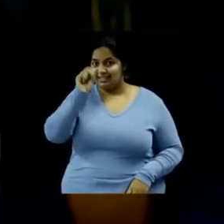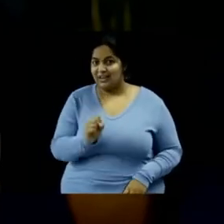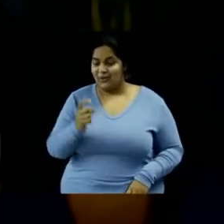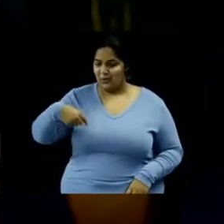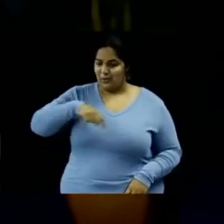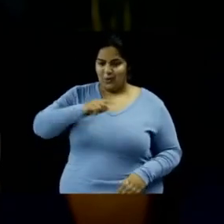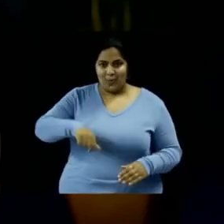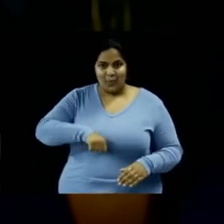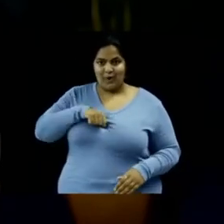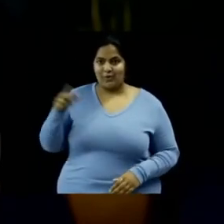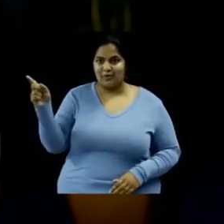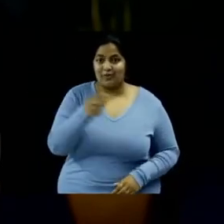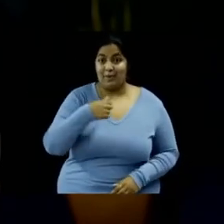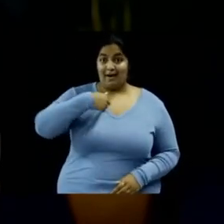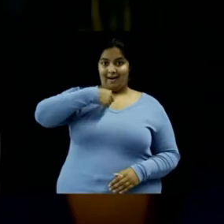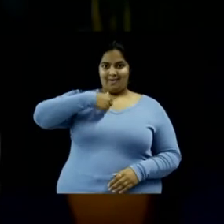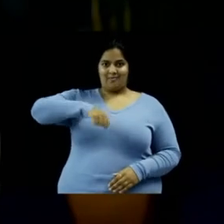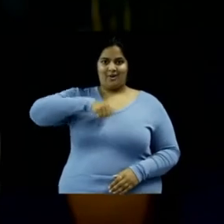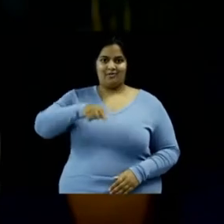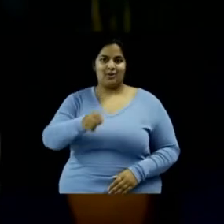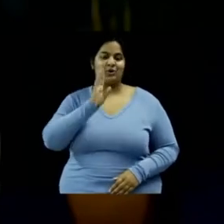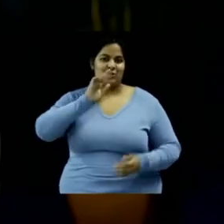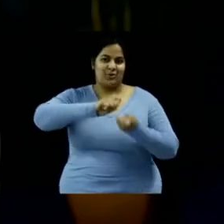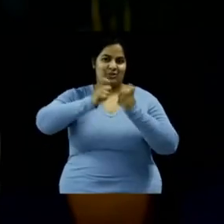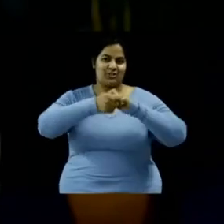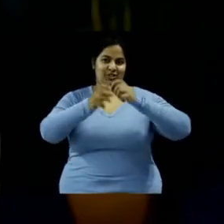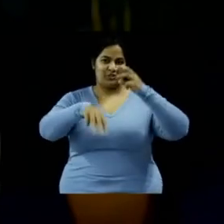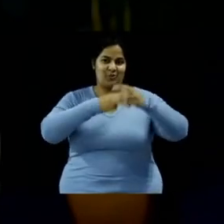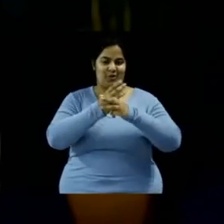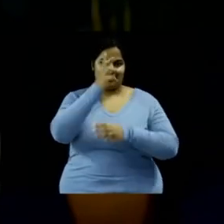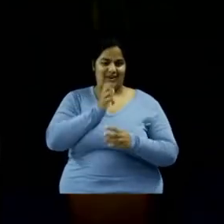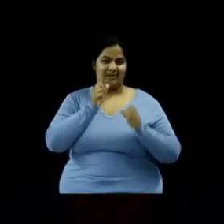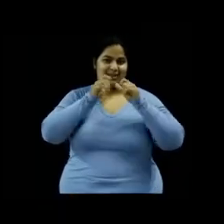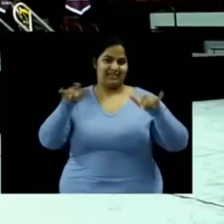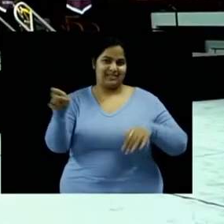you. I'm proud of you. And you have changed the world. God bless you.